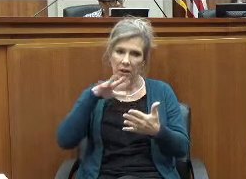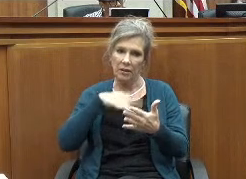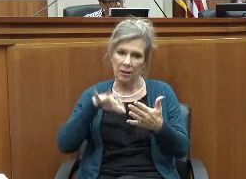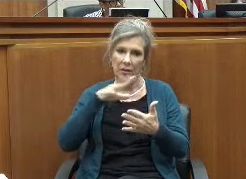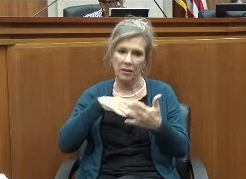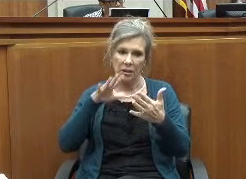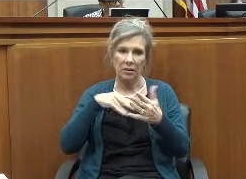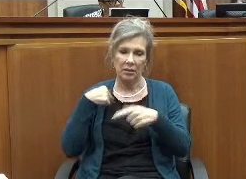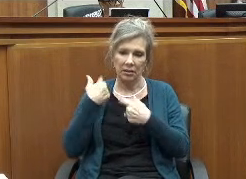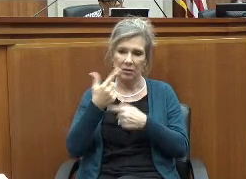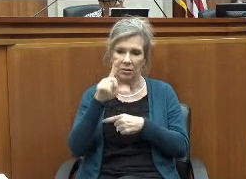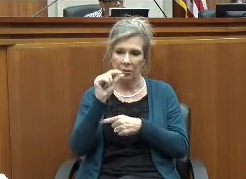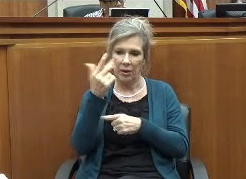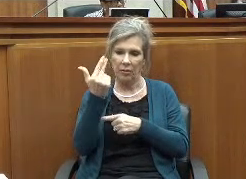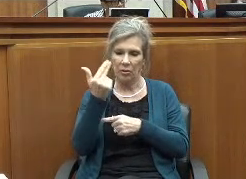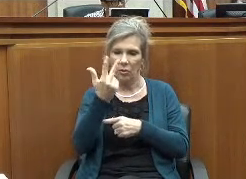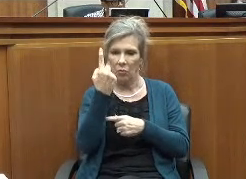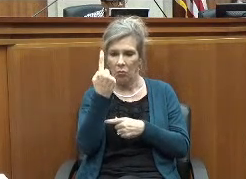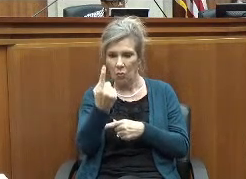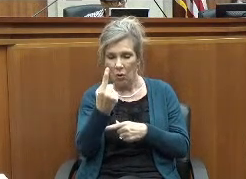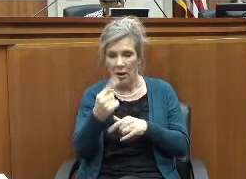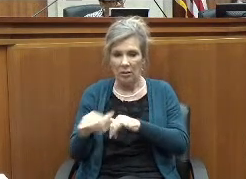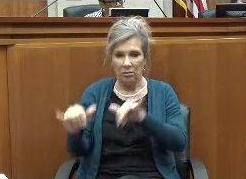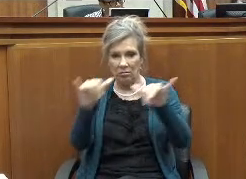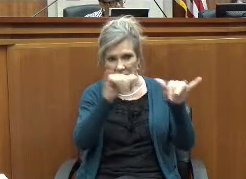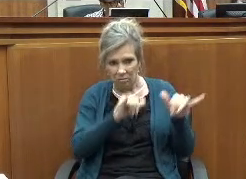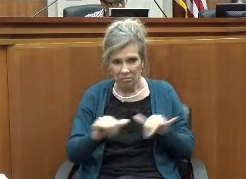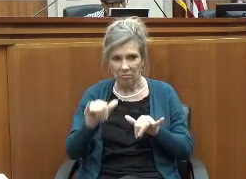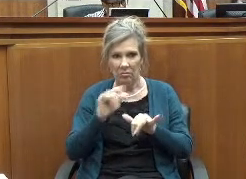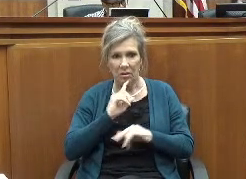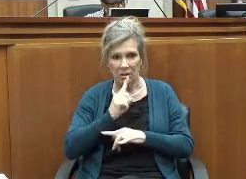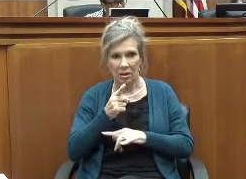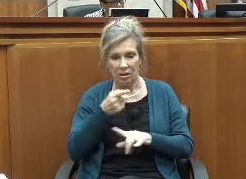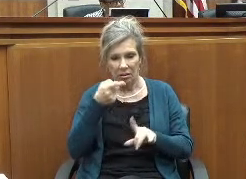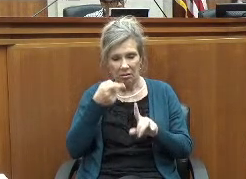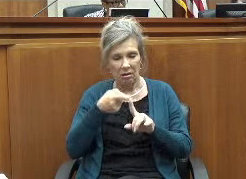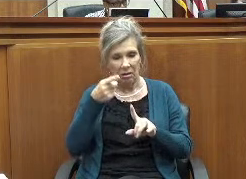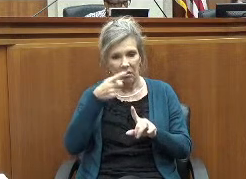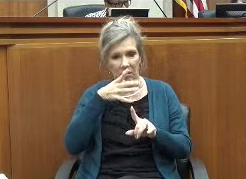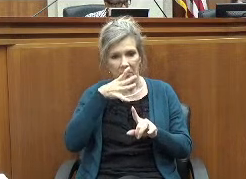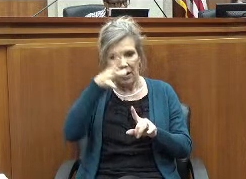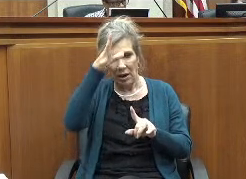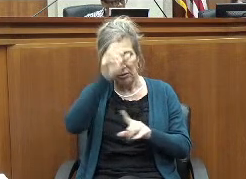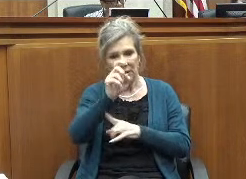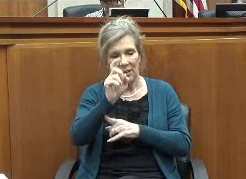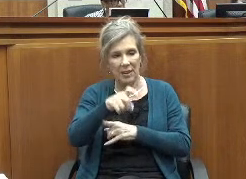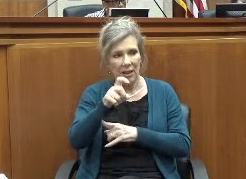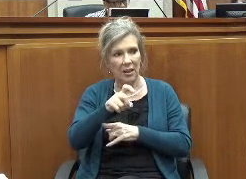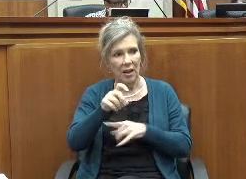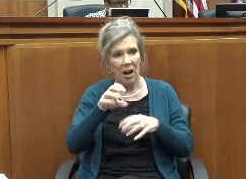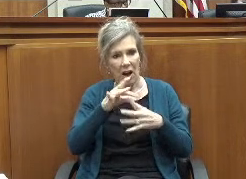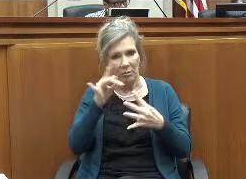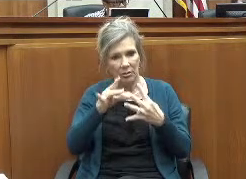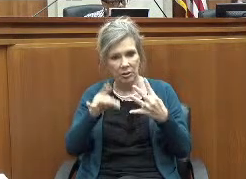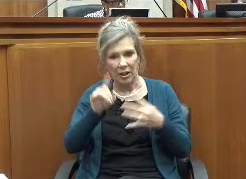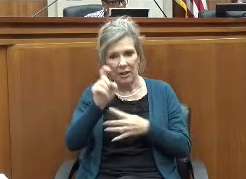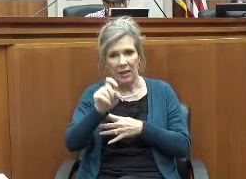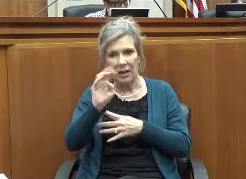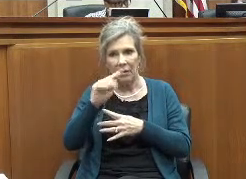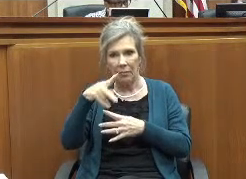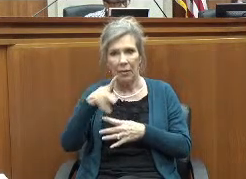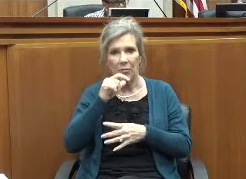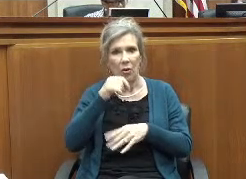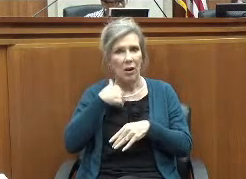common theme that we consistently saw was parents need options, and they need them now. They don't have time to do what many of us